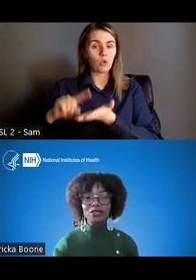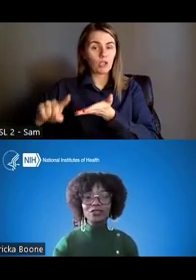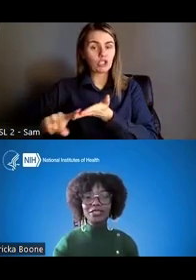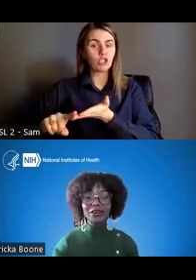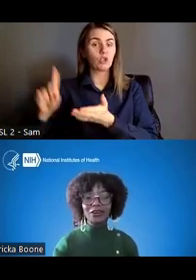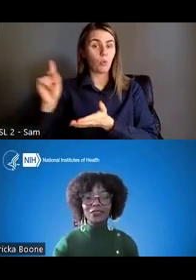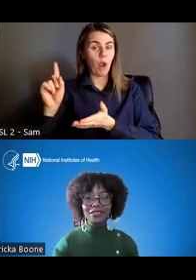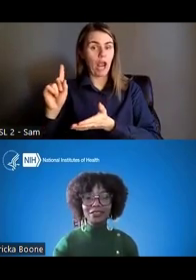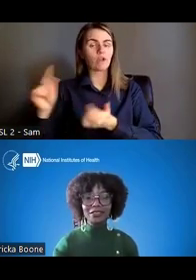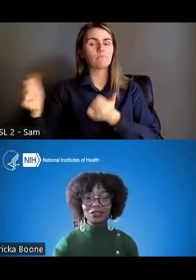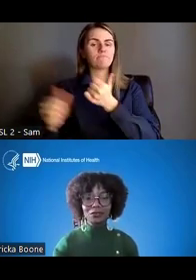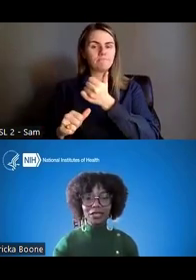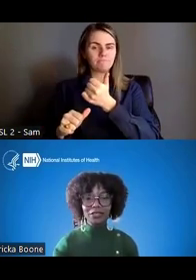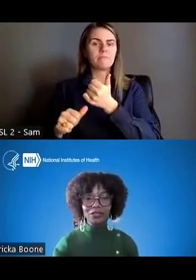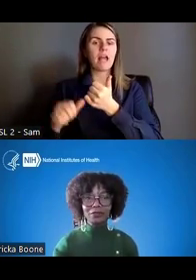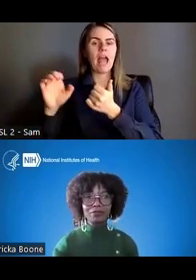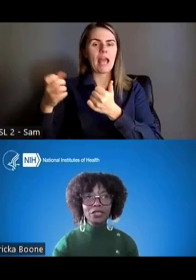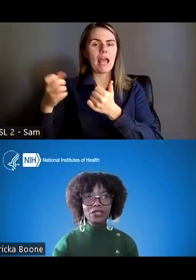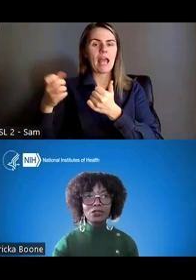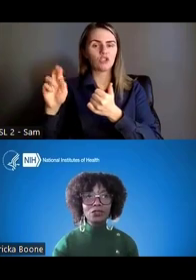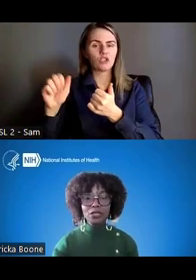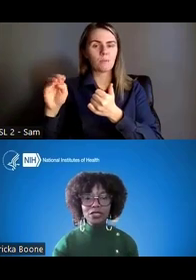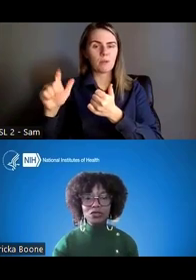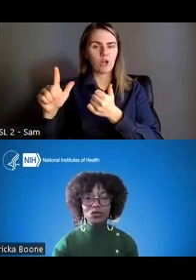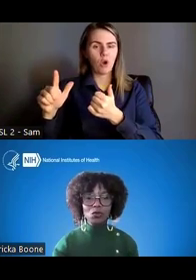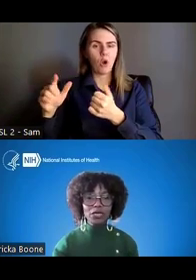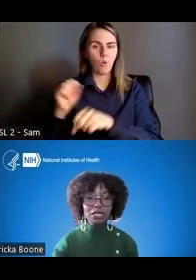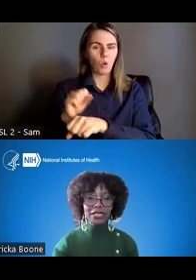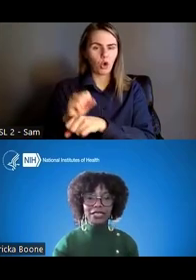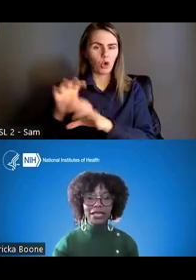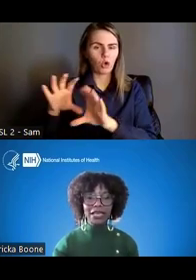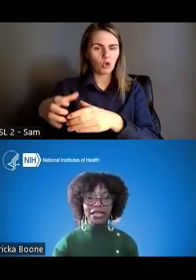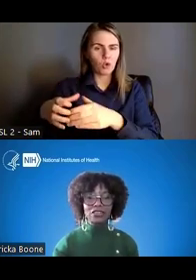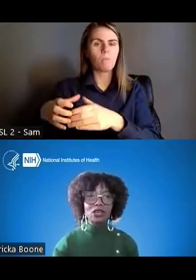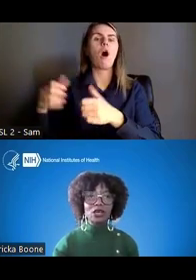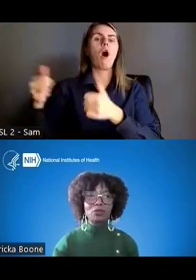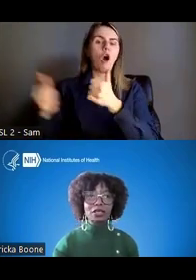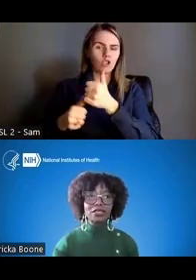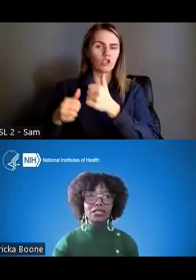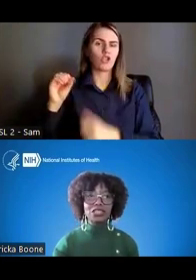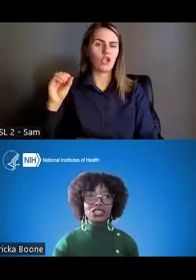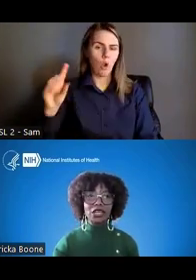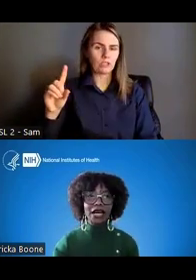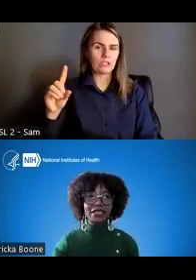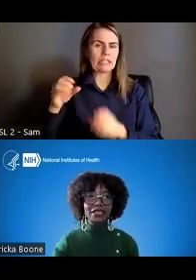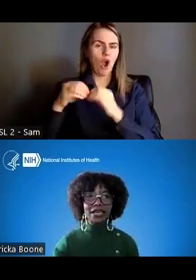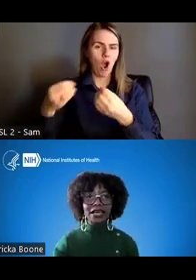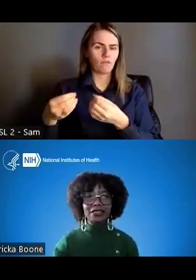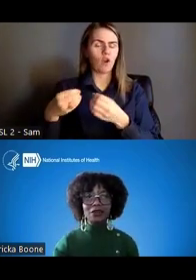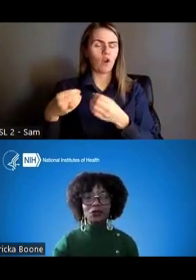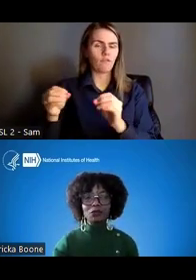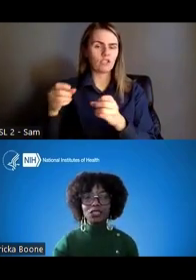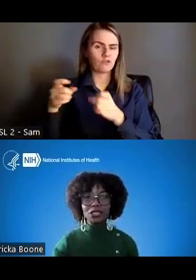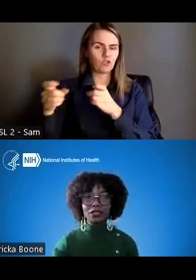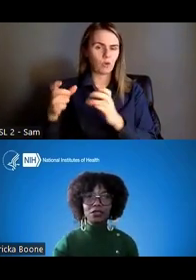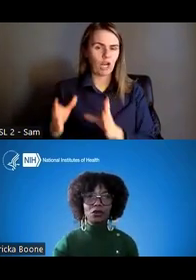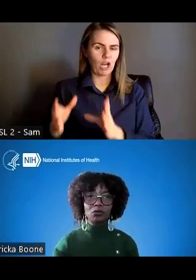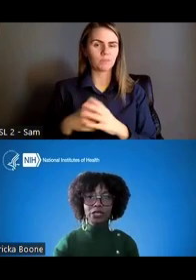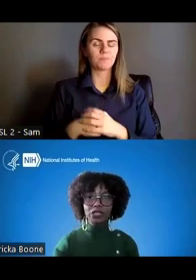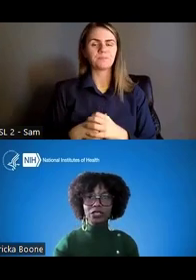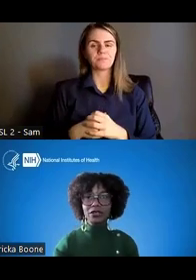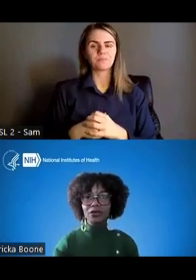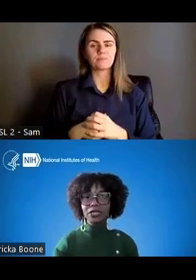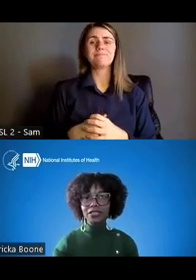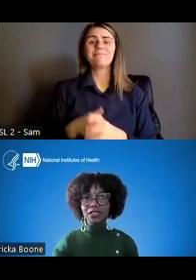Research under the Office of the Director. So of course, there's one NIH, but each IC has its own mission, its